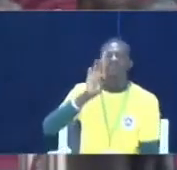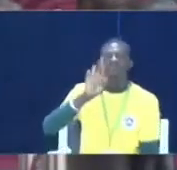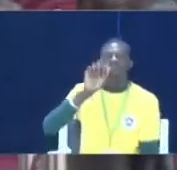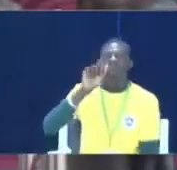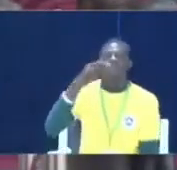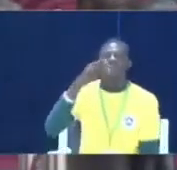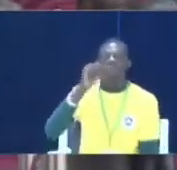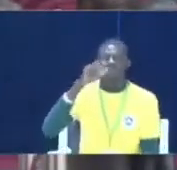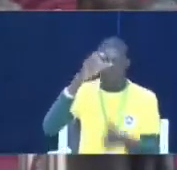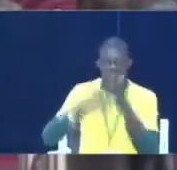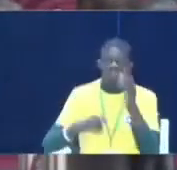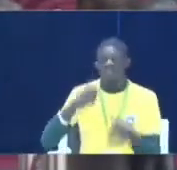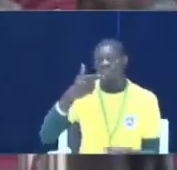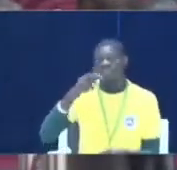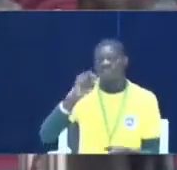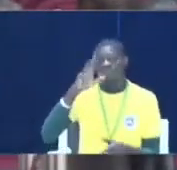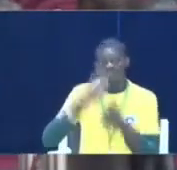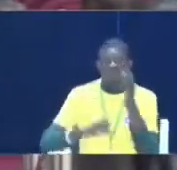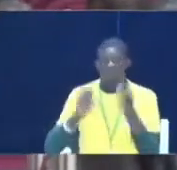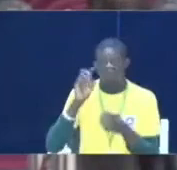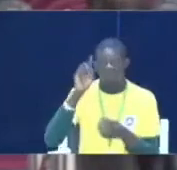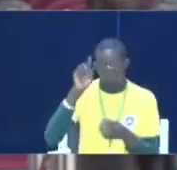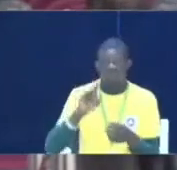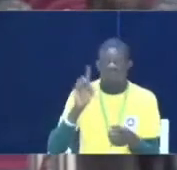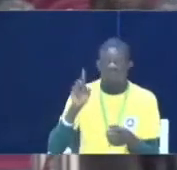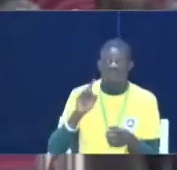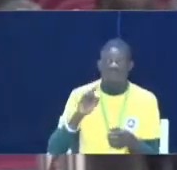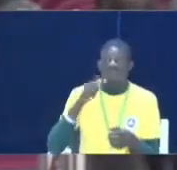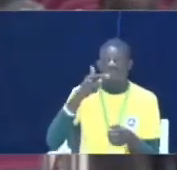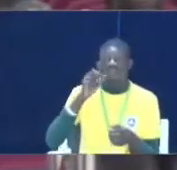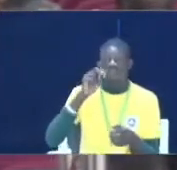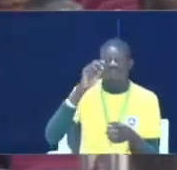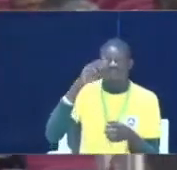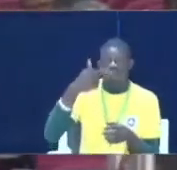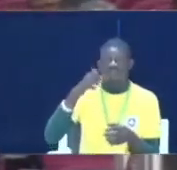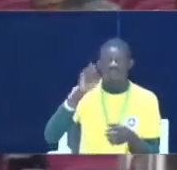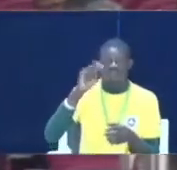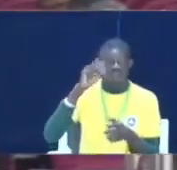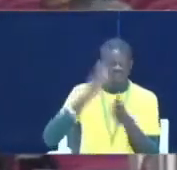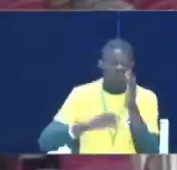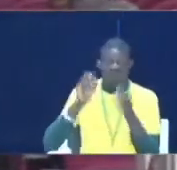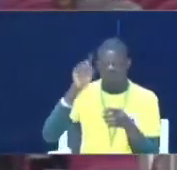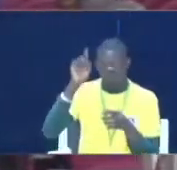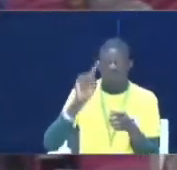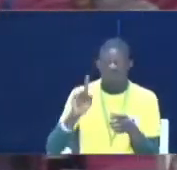In Genesis chapter 12, verse 1. Genesis chapter 12, verse 1.